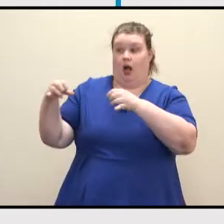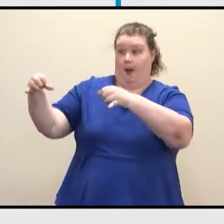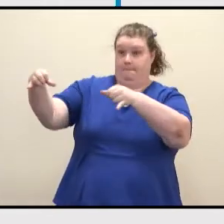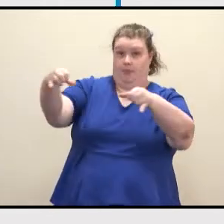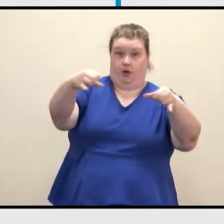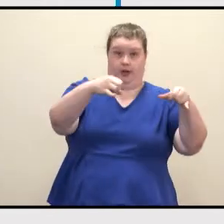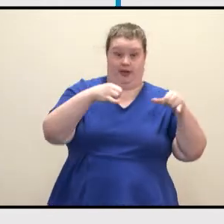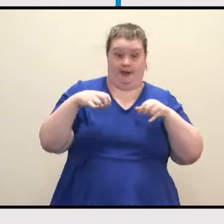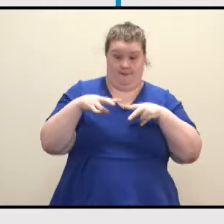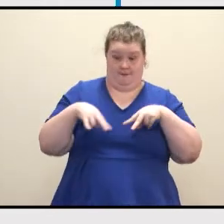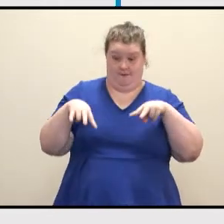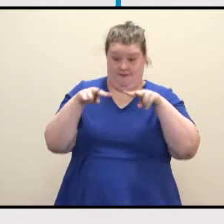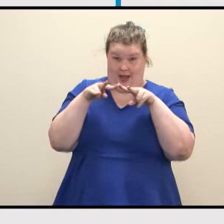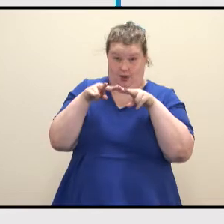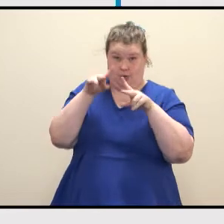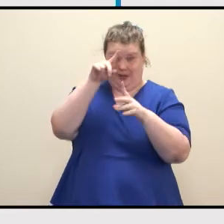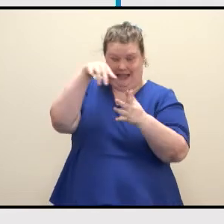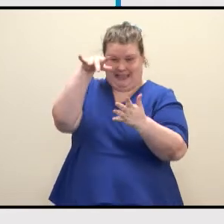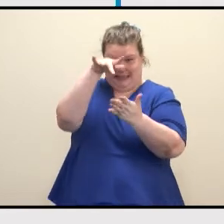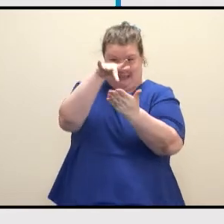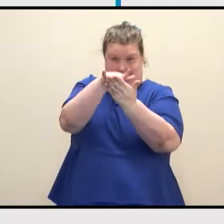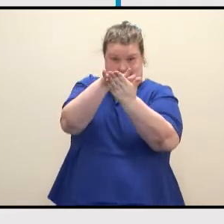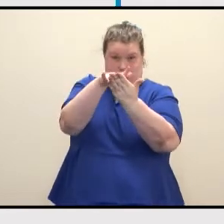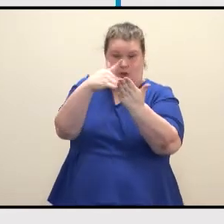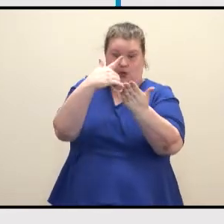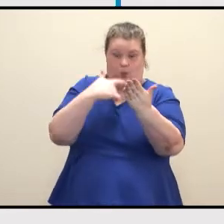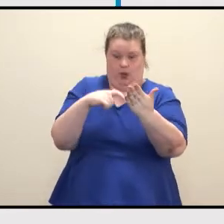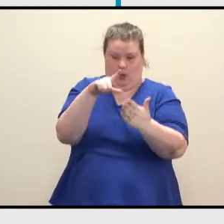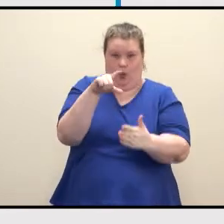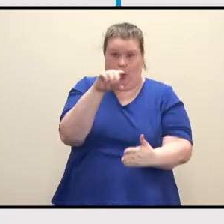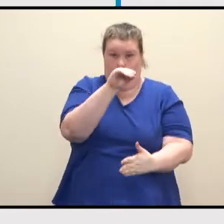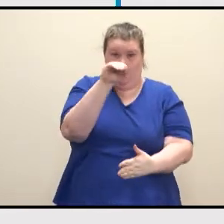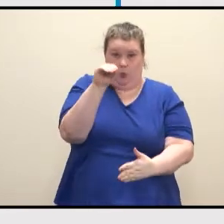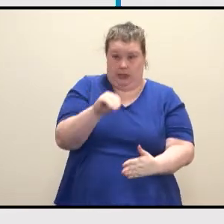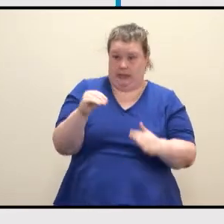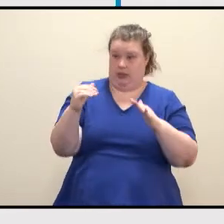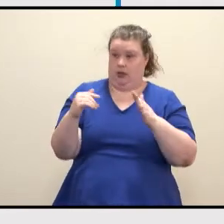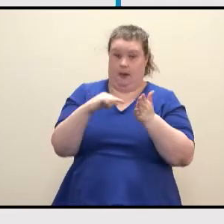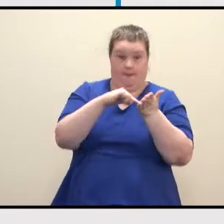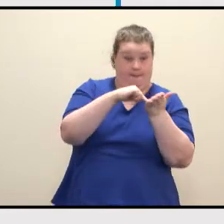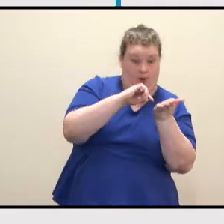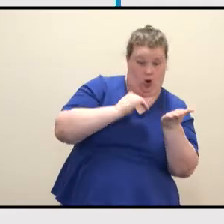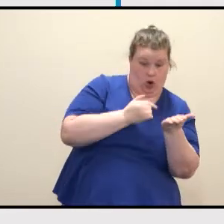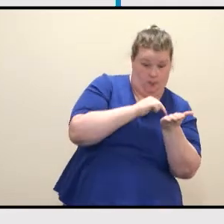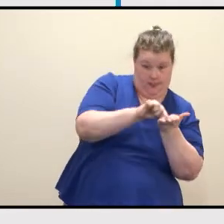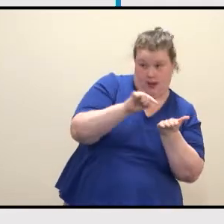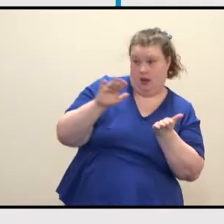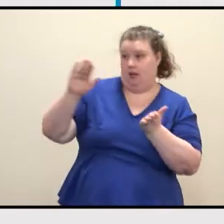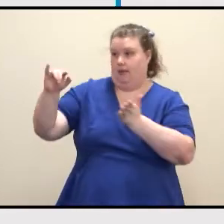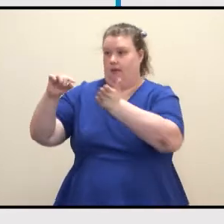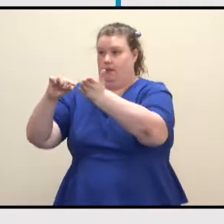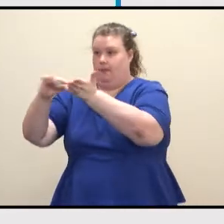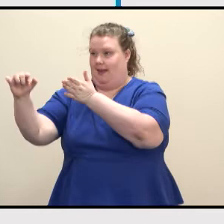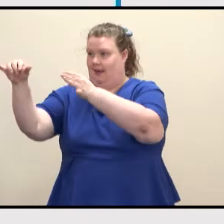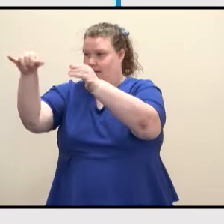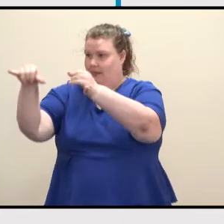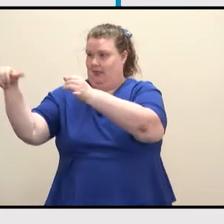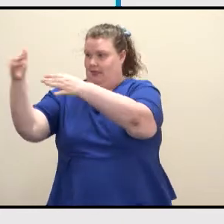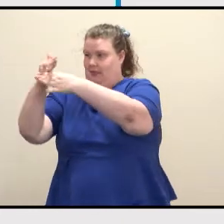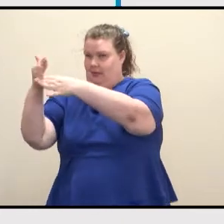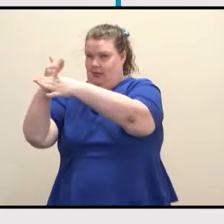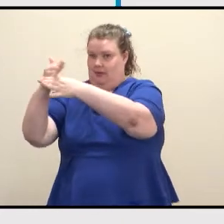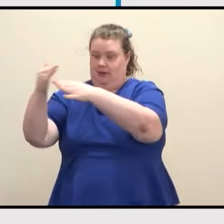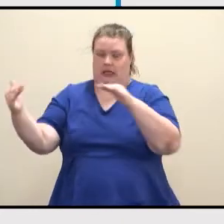is exactly at market value for the position, then they're about 100% of market. We would call a competitive